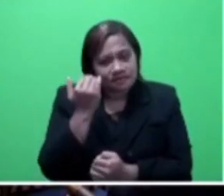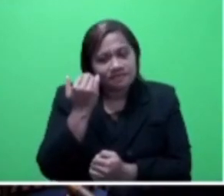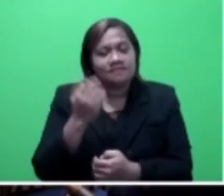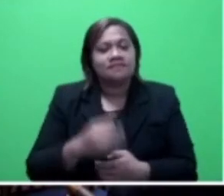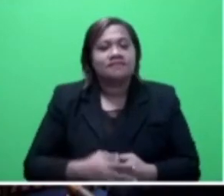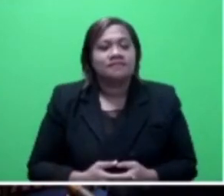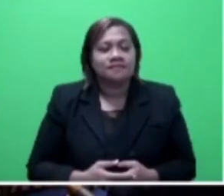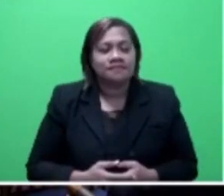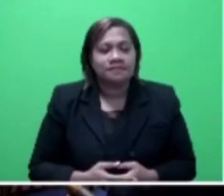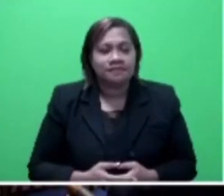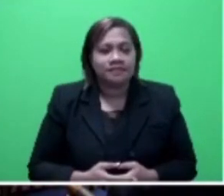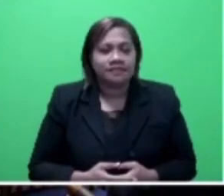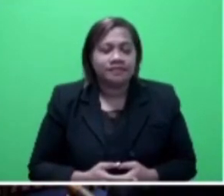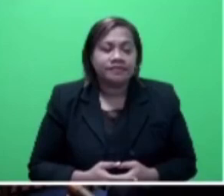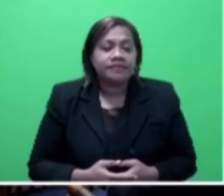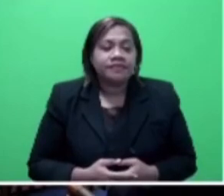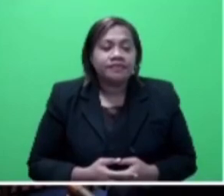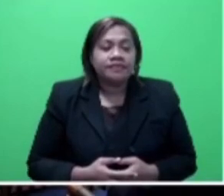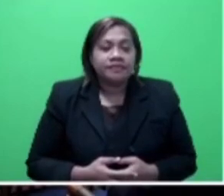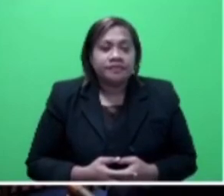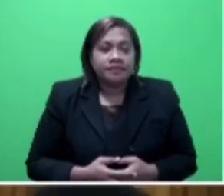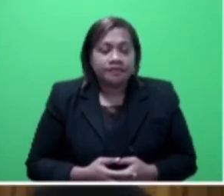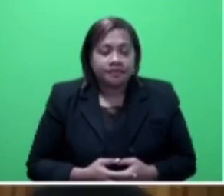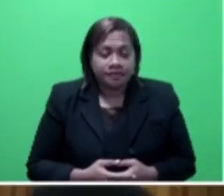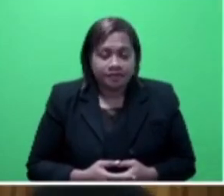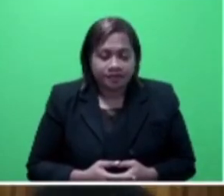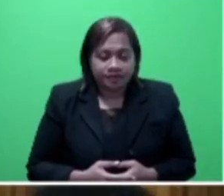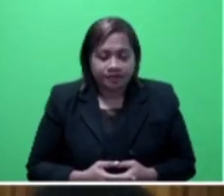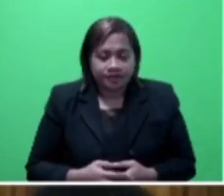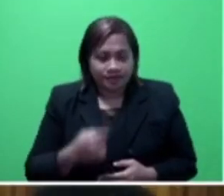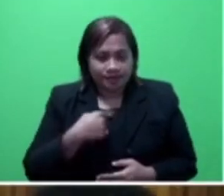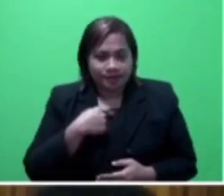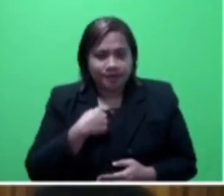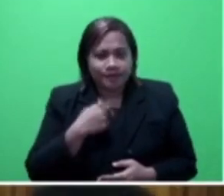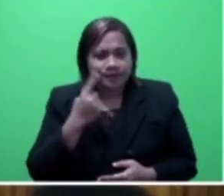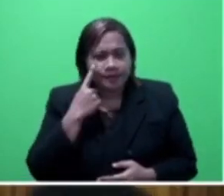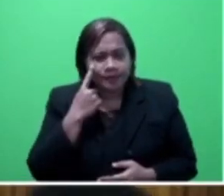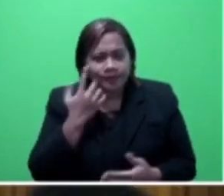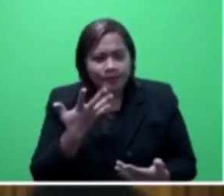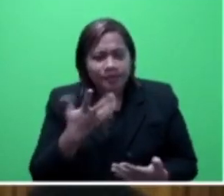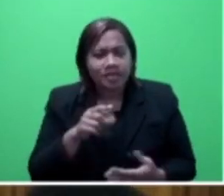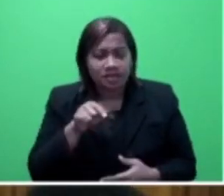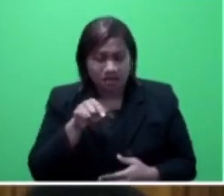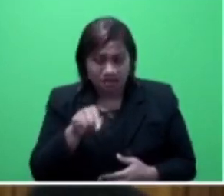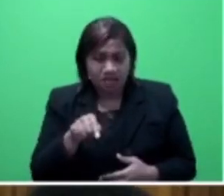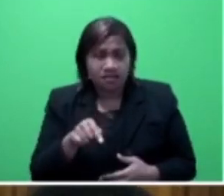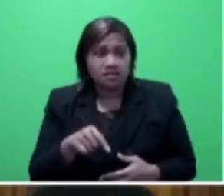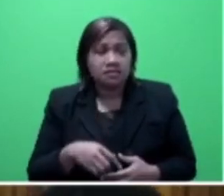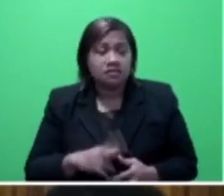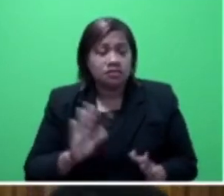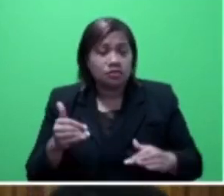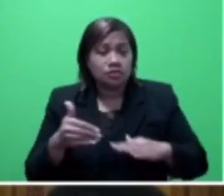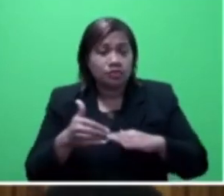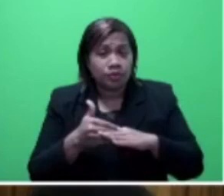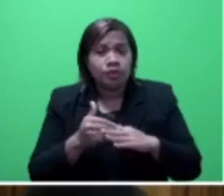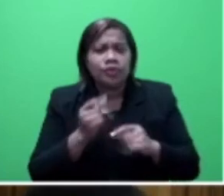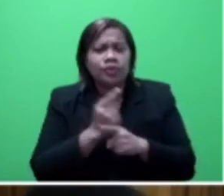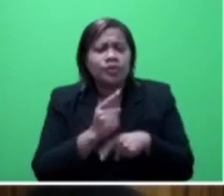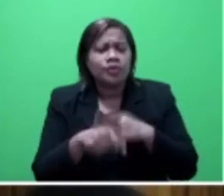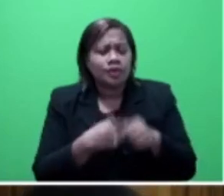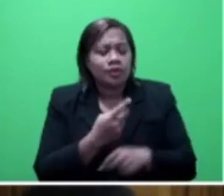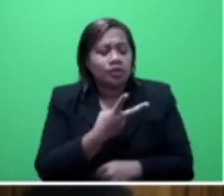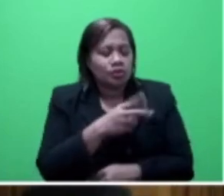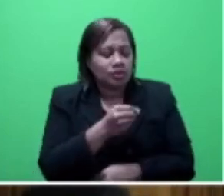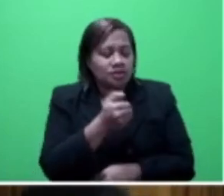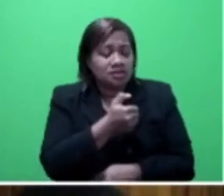I note these are reports that we are talking about is from 2016,